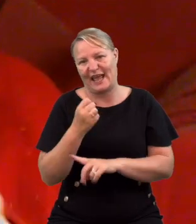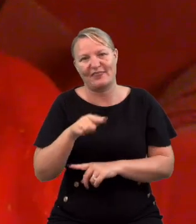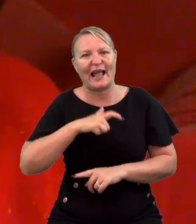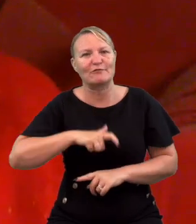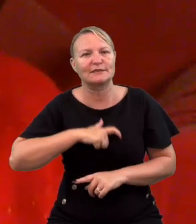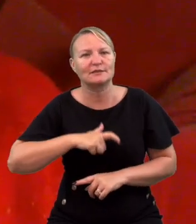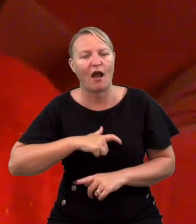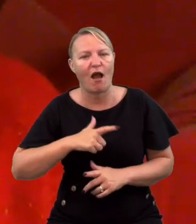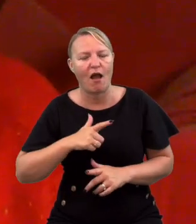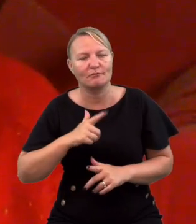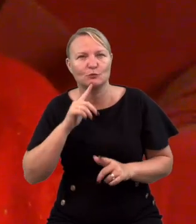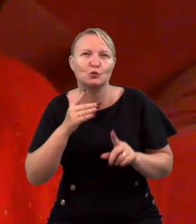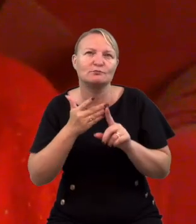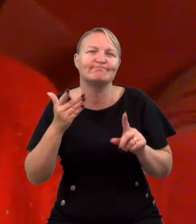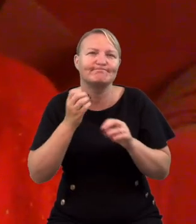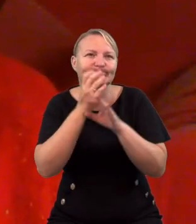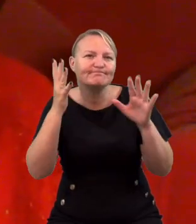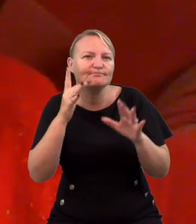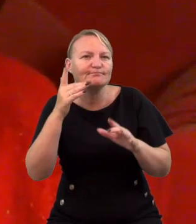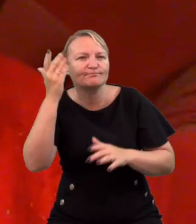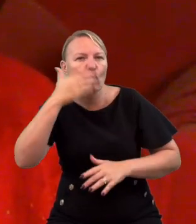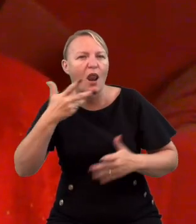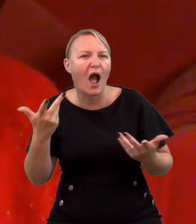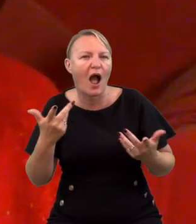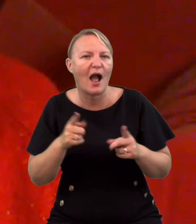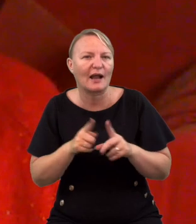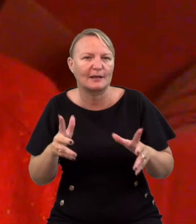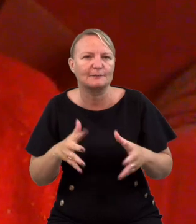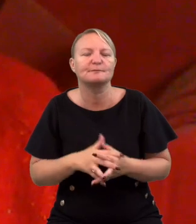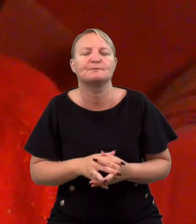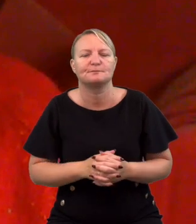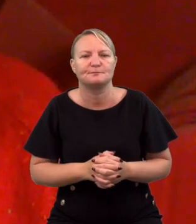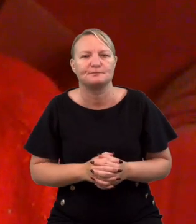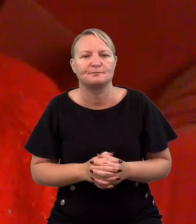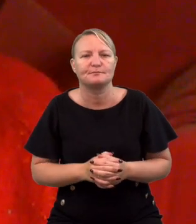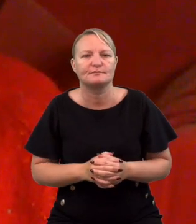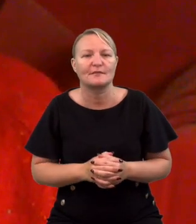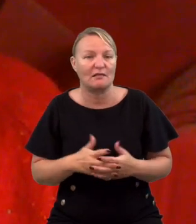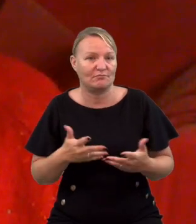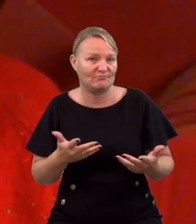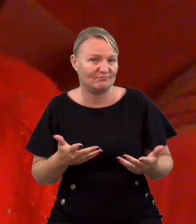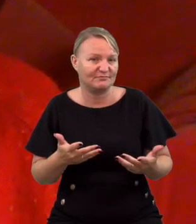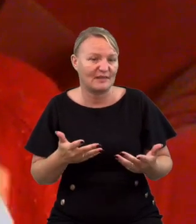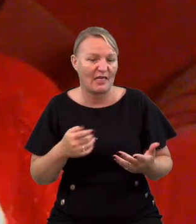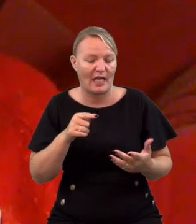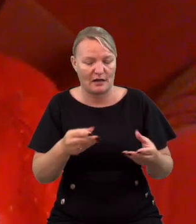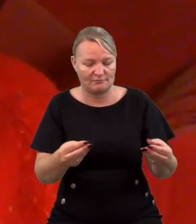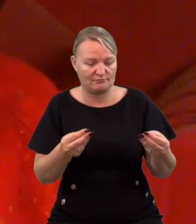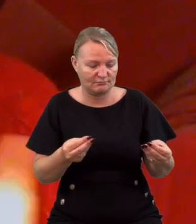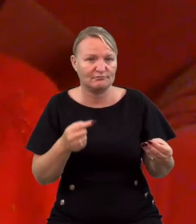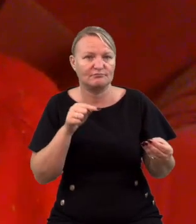get to what that character looks like. And then from